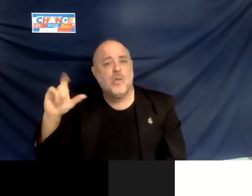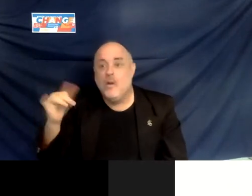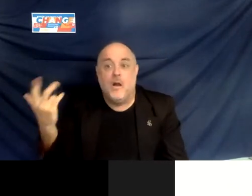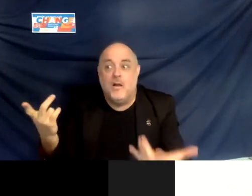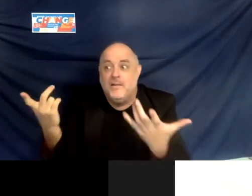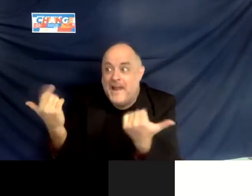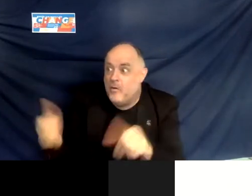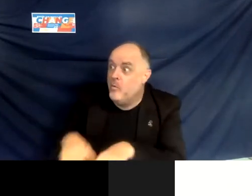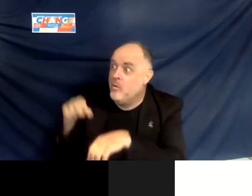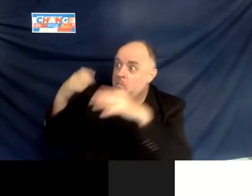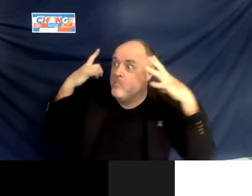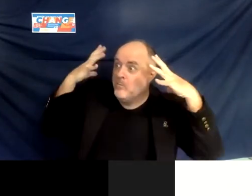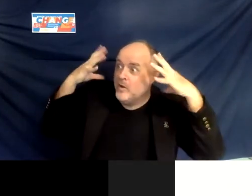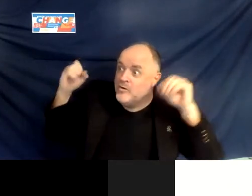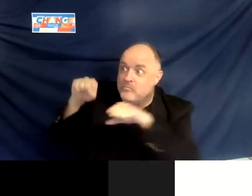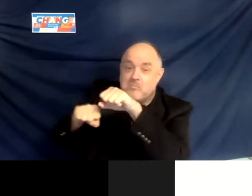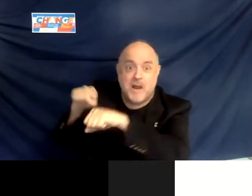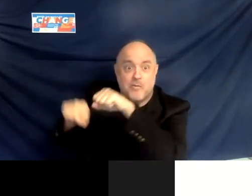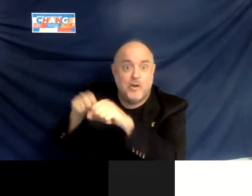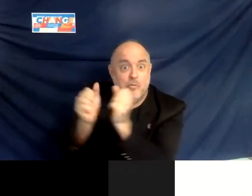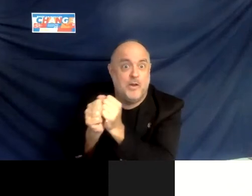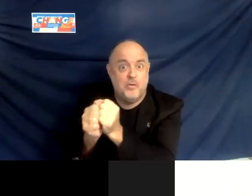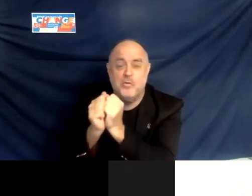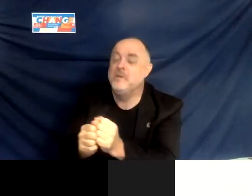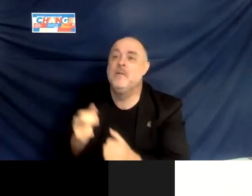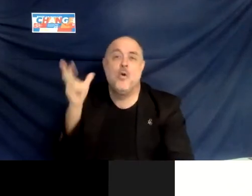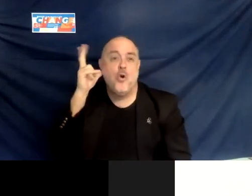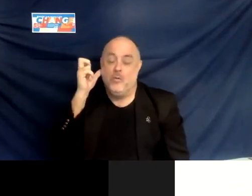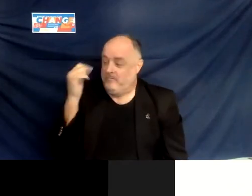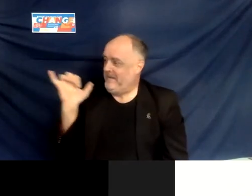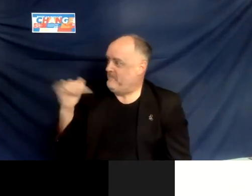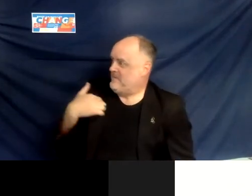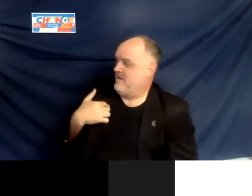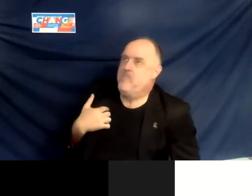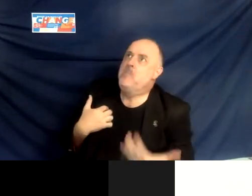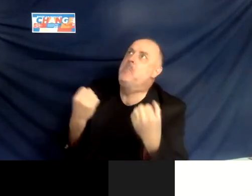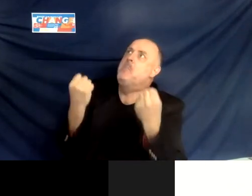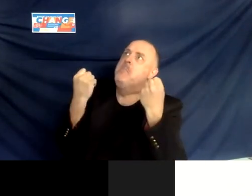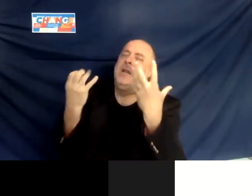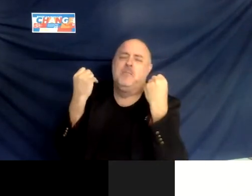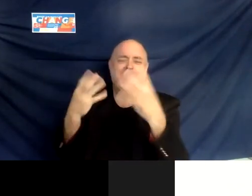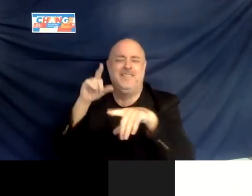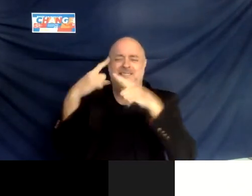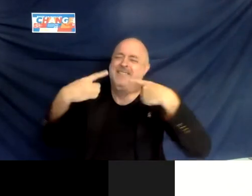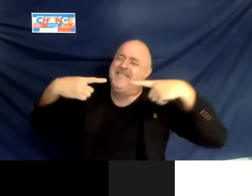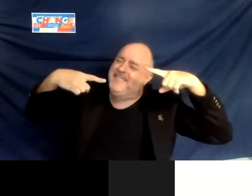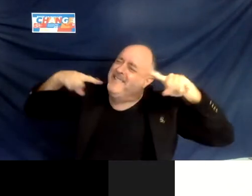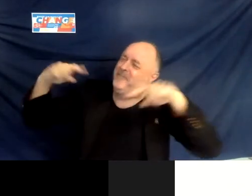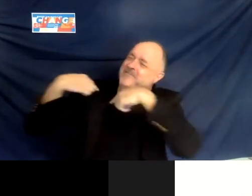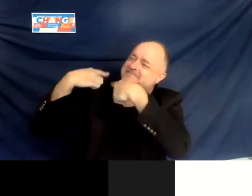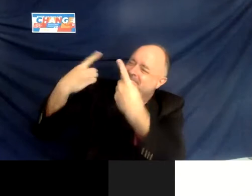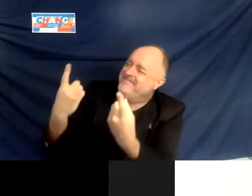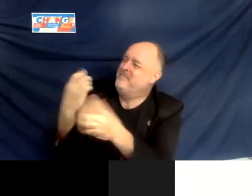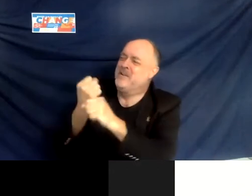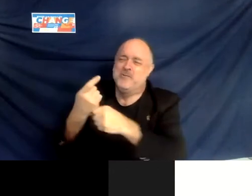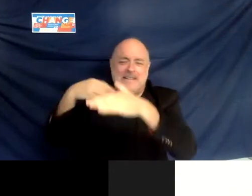If you're like me, you've heard a lot about the Netherlands. You've read about their incredible successes in making biking an easy option for all, and